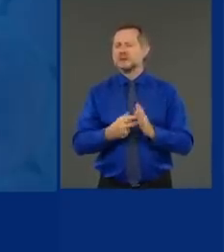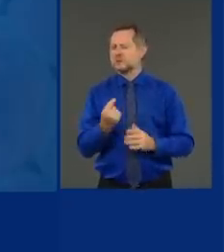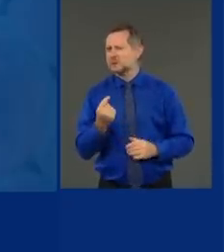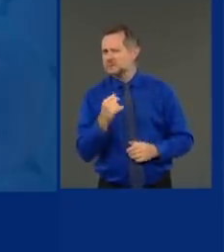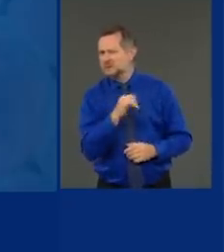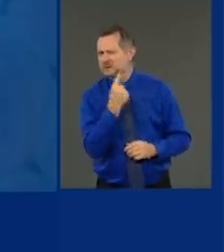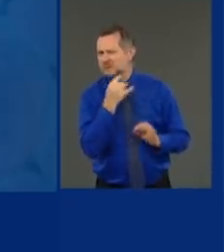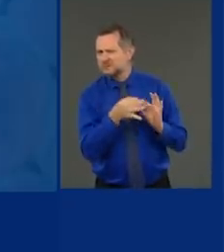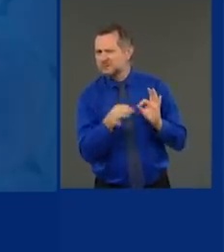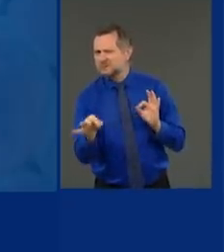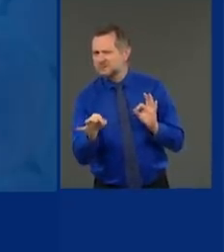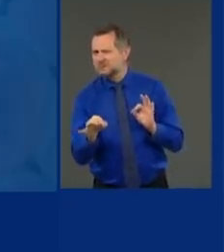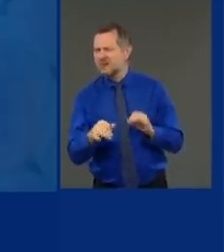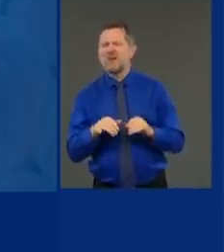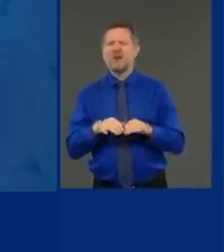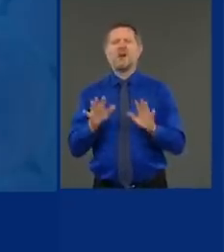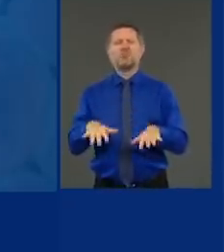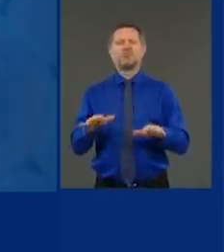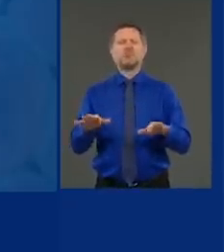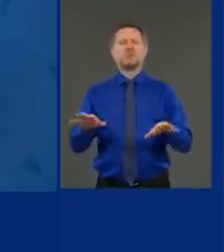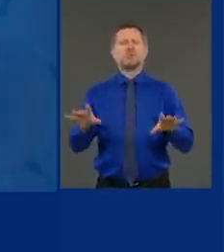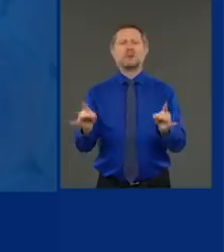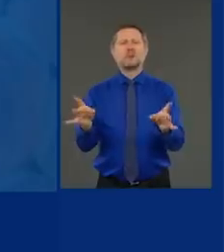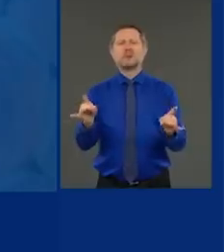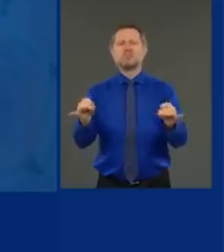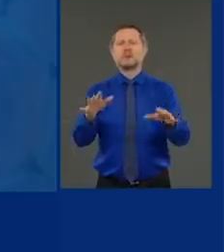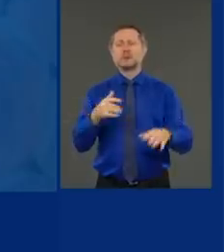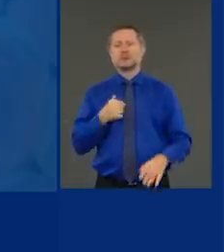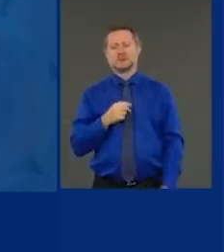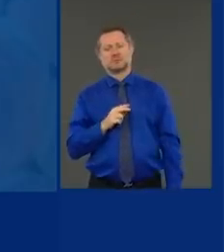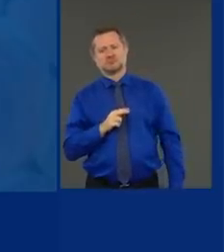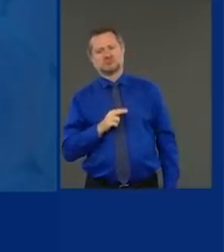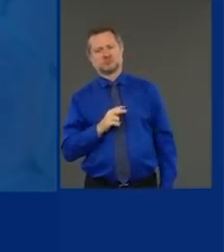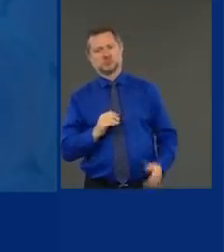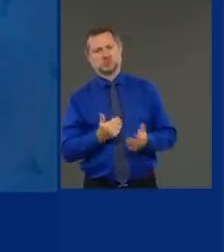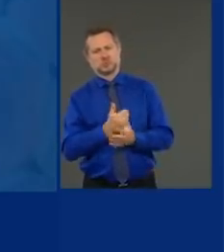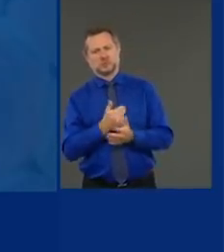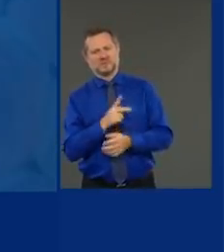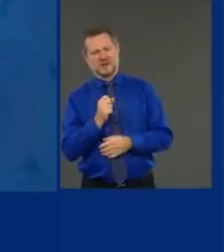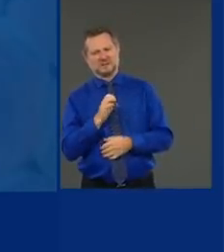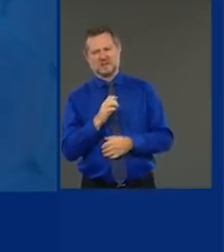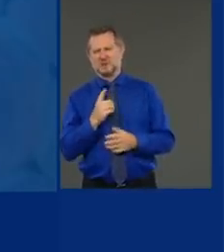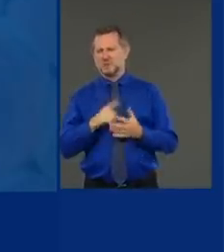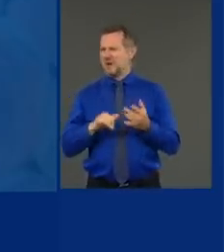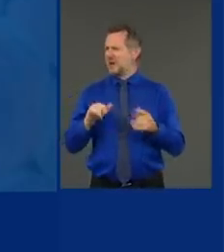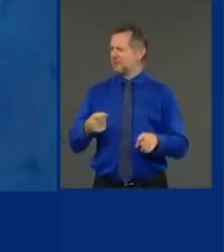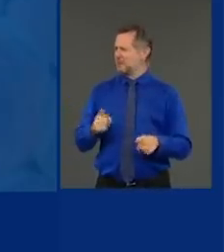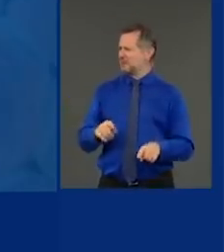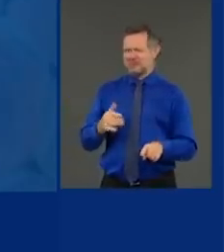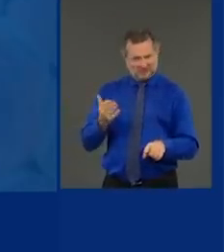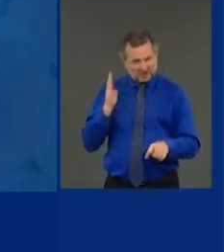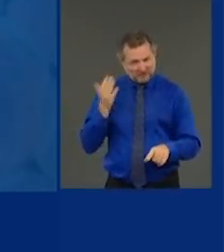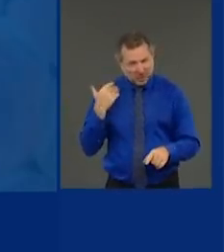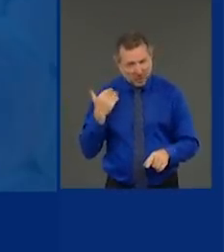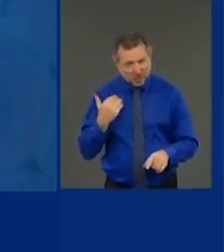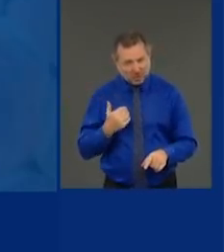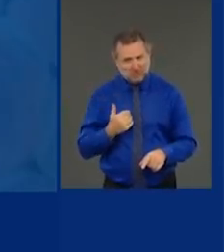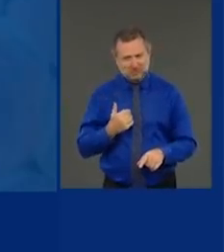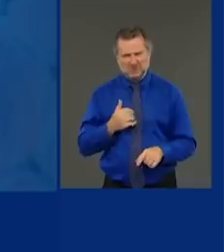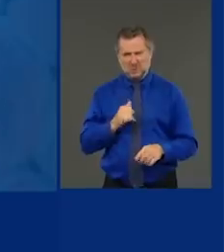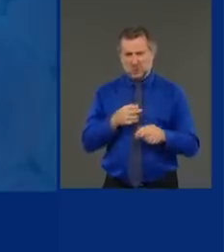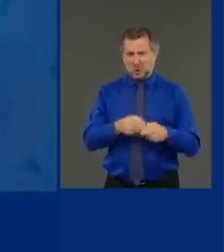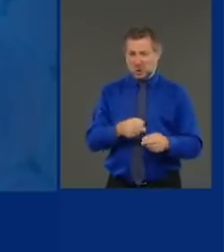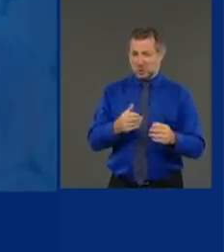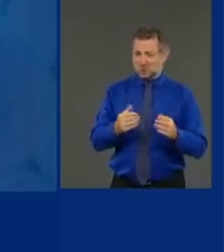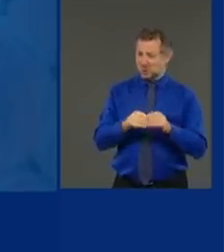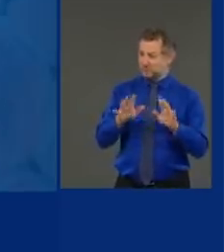Extensive spread. Oh, that's a new phase? What was the old phase? If the new phase is extensive spread, what